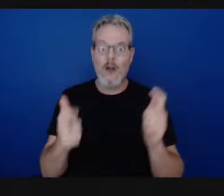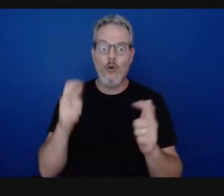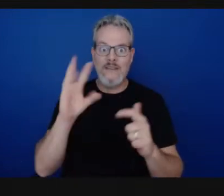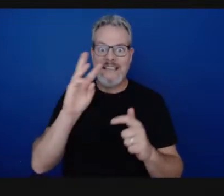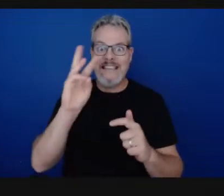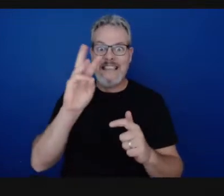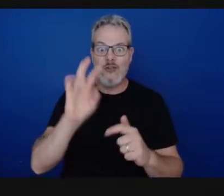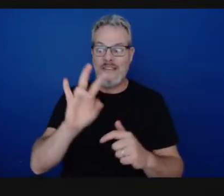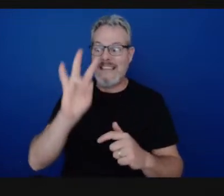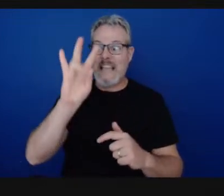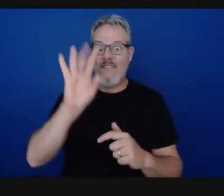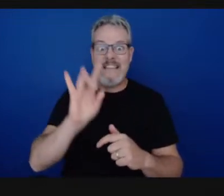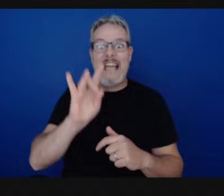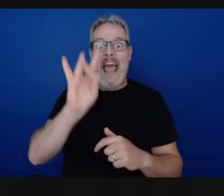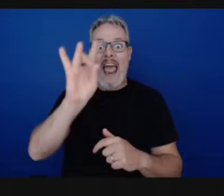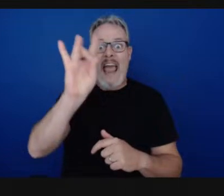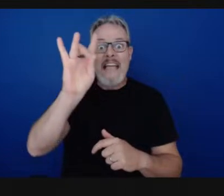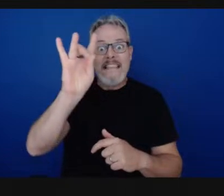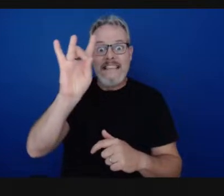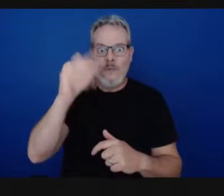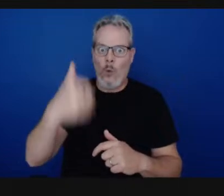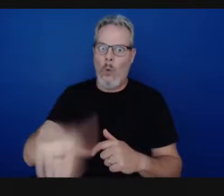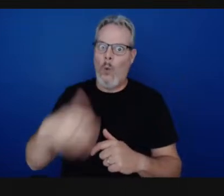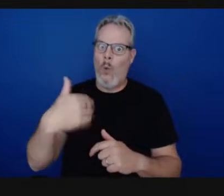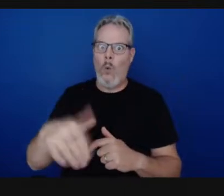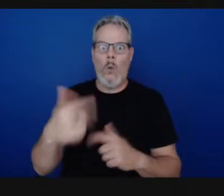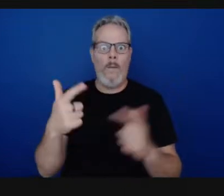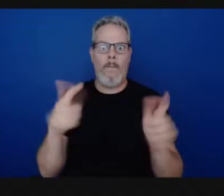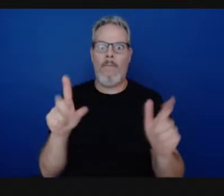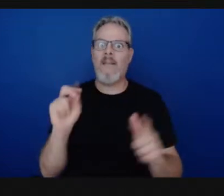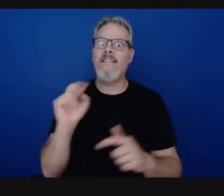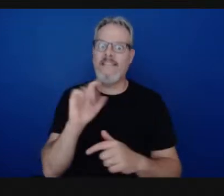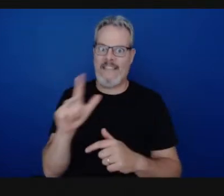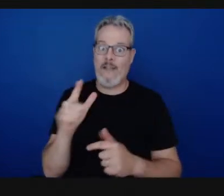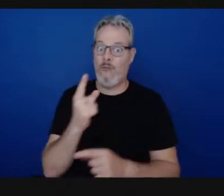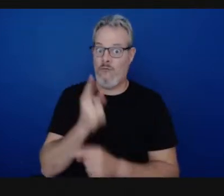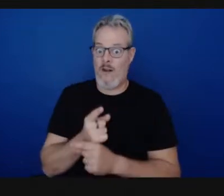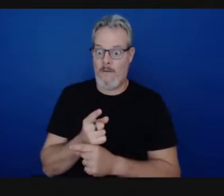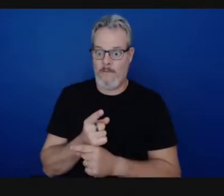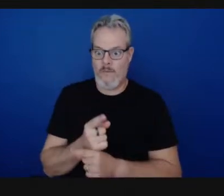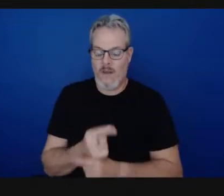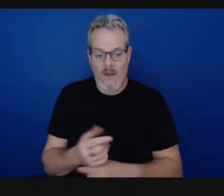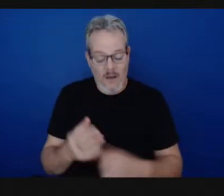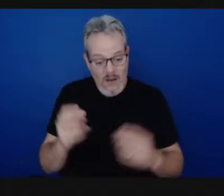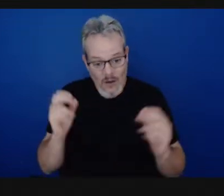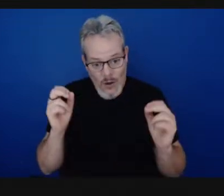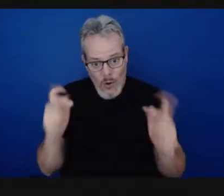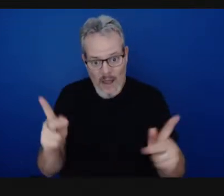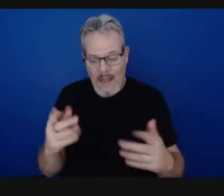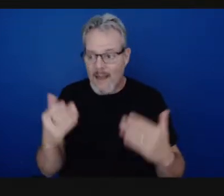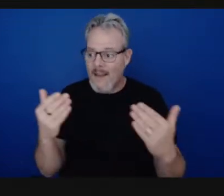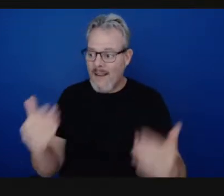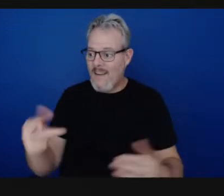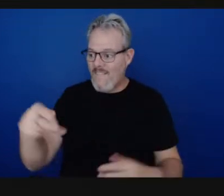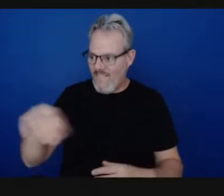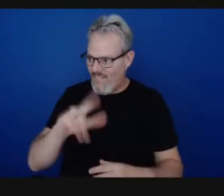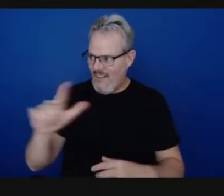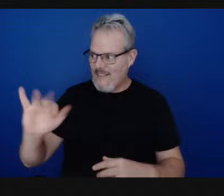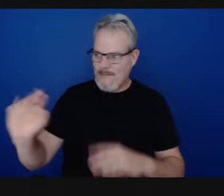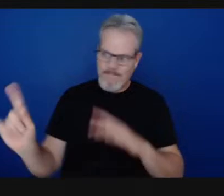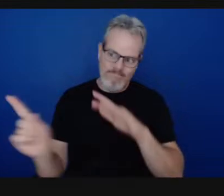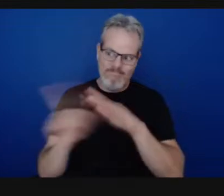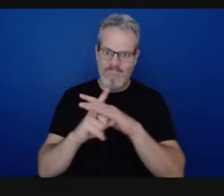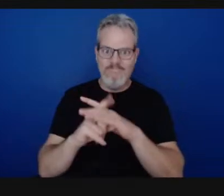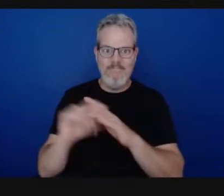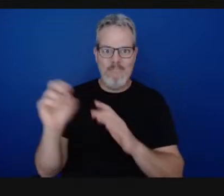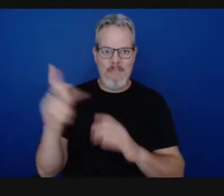7 or even 8, then they're big deals, right? All right, so if we have Phil back, thank you for jumping on here, Lou,